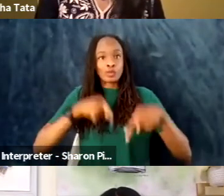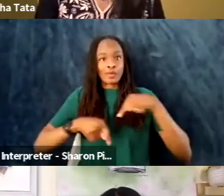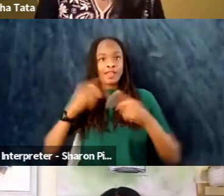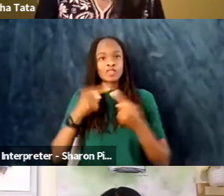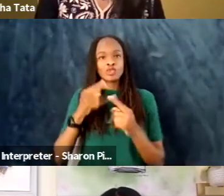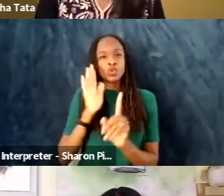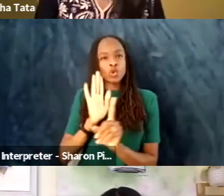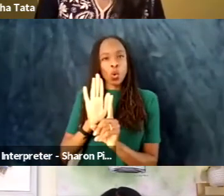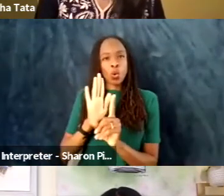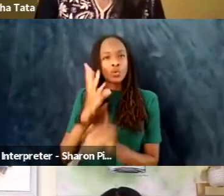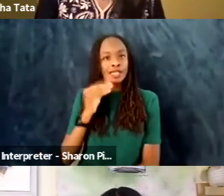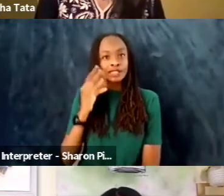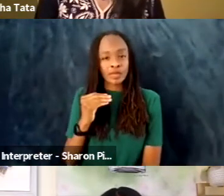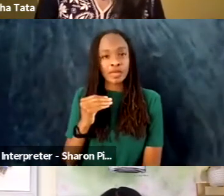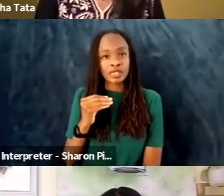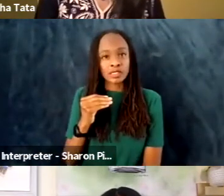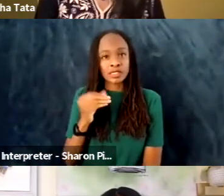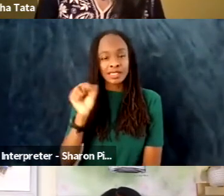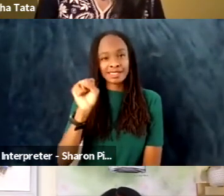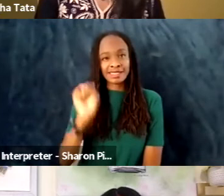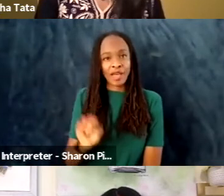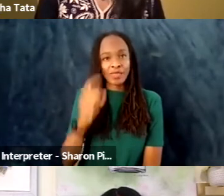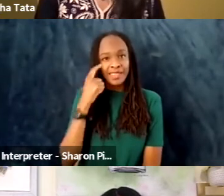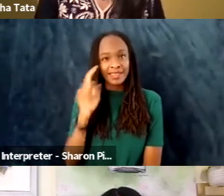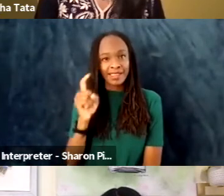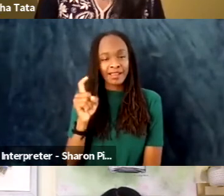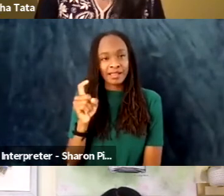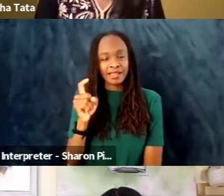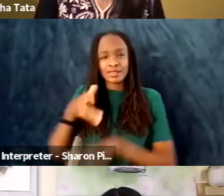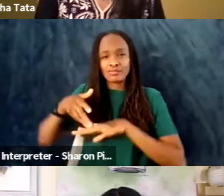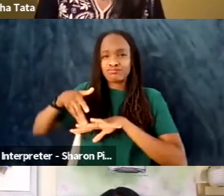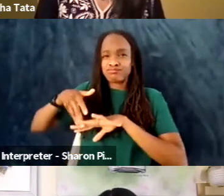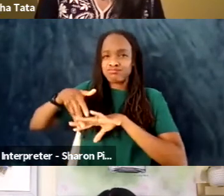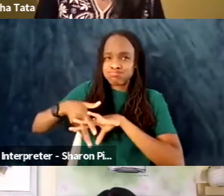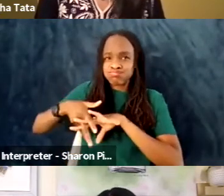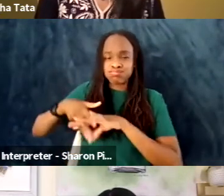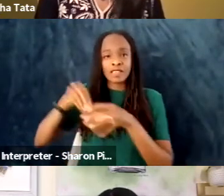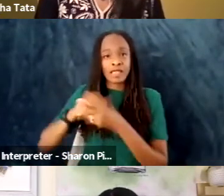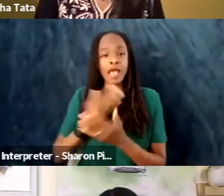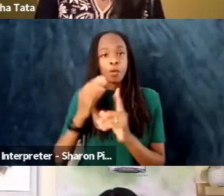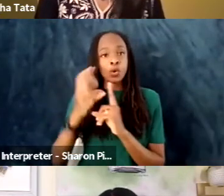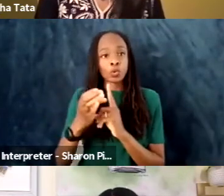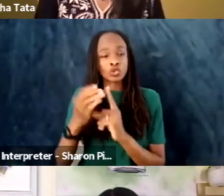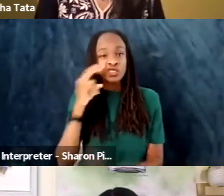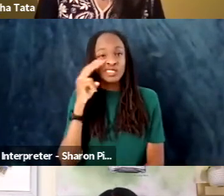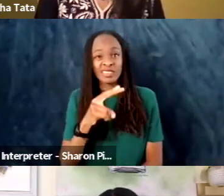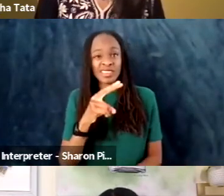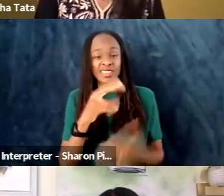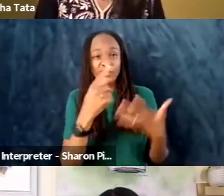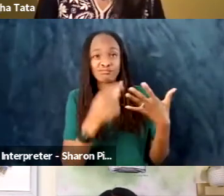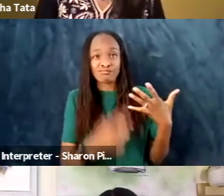you had in South India. It's so embedded in our culture. Look at the matrimonial columns, even to